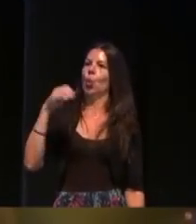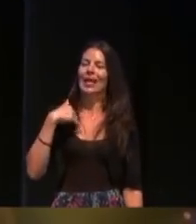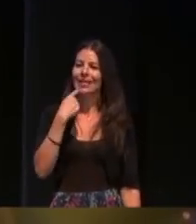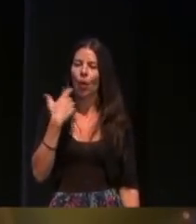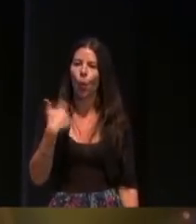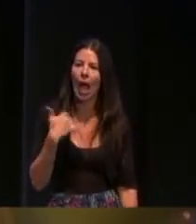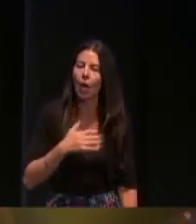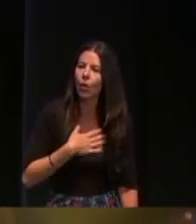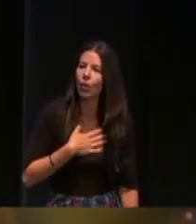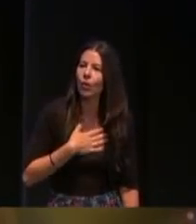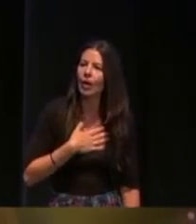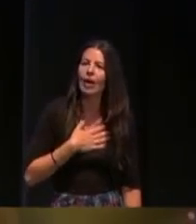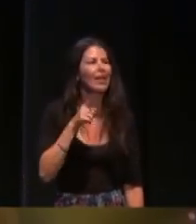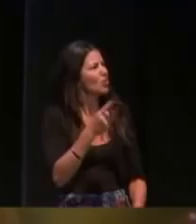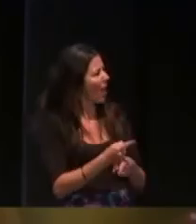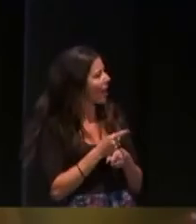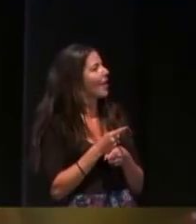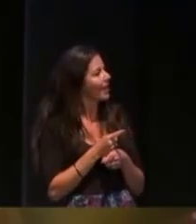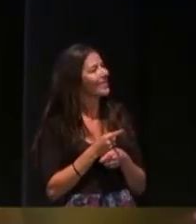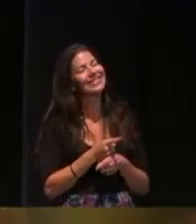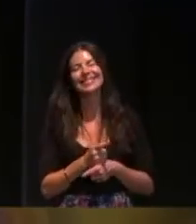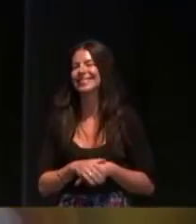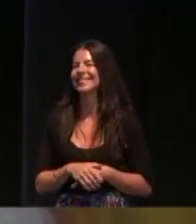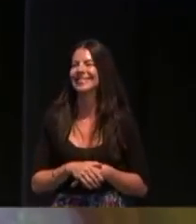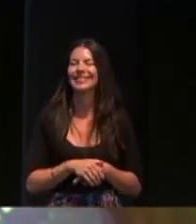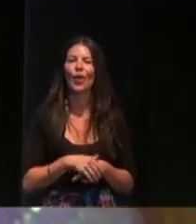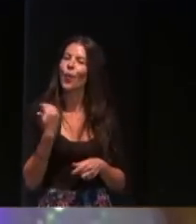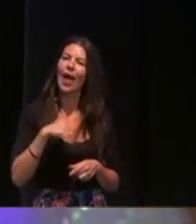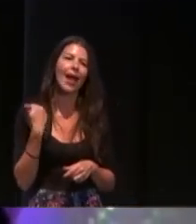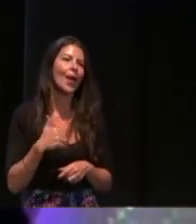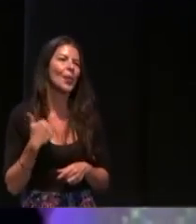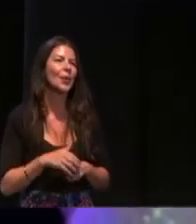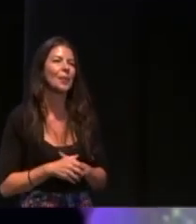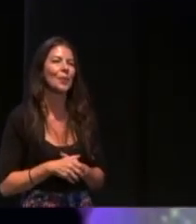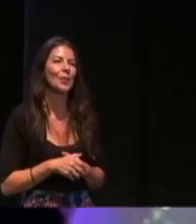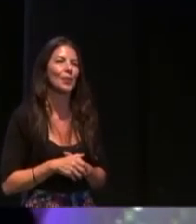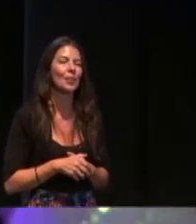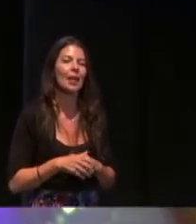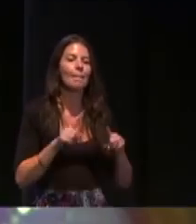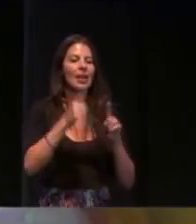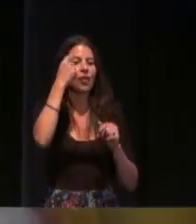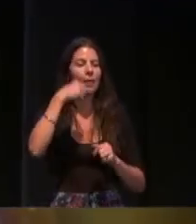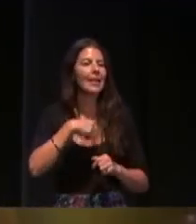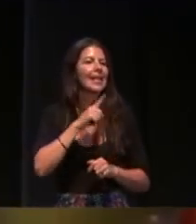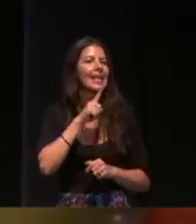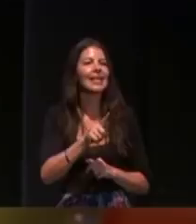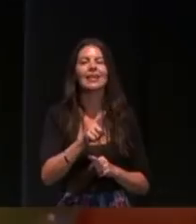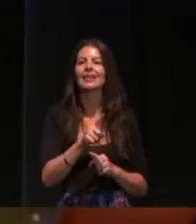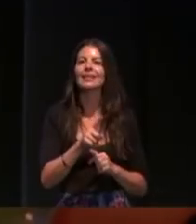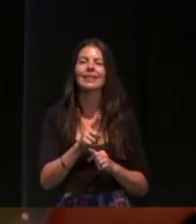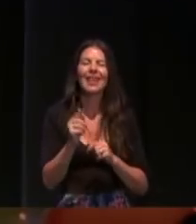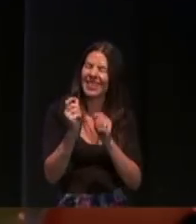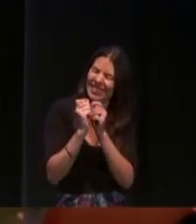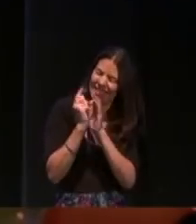decades? He's right. Decades, whoa. But to me, it's just been a